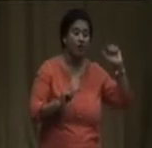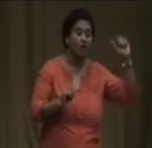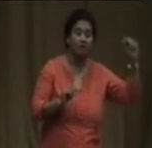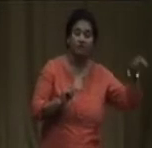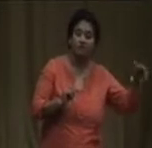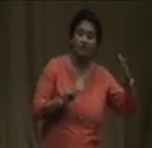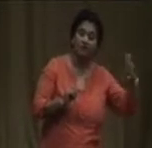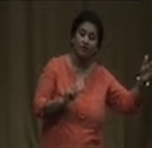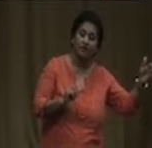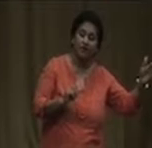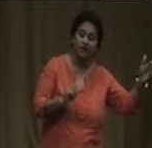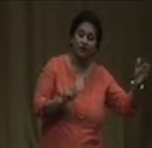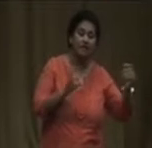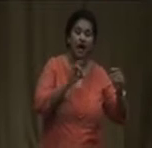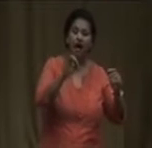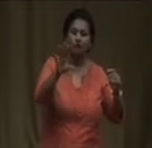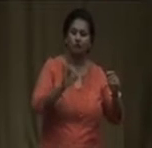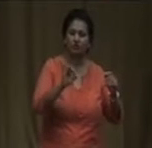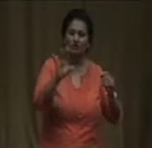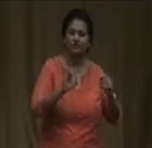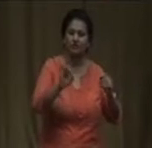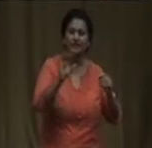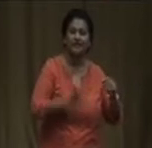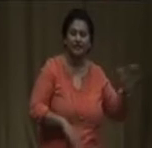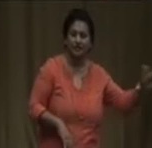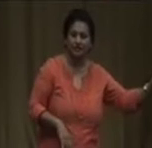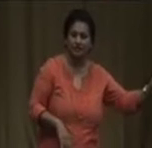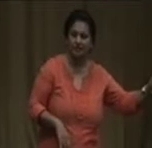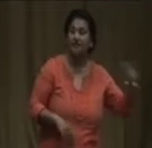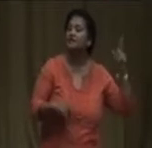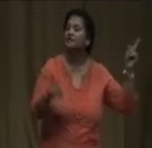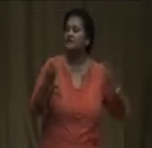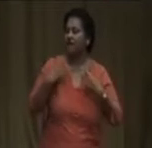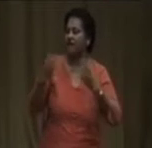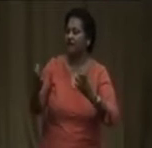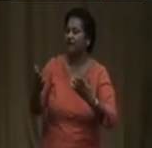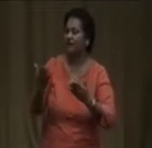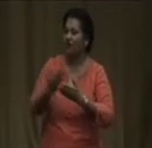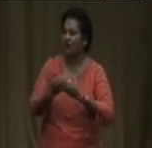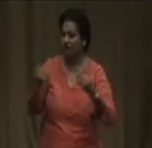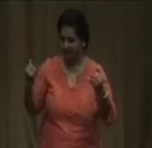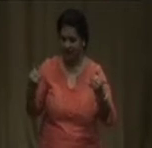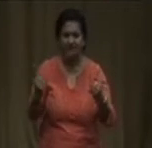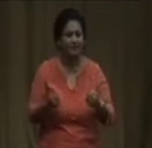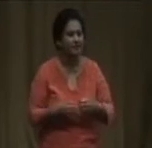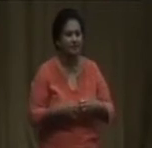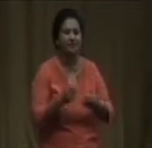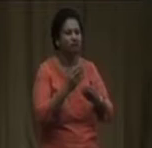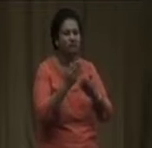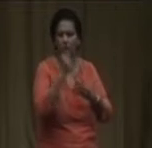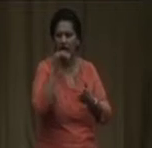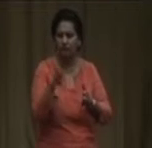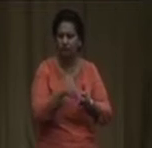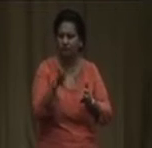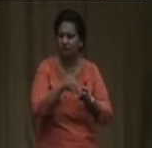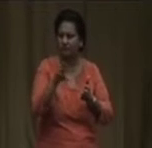outputs within the business model thinking. This business model is available online. I've shared the presentation. You can download it.